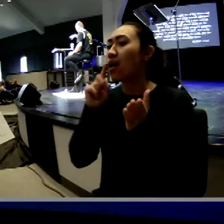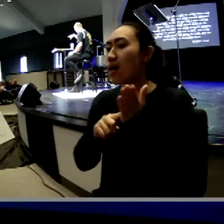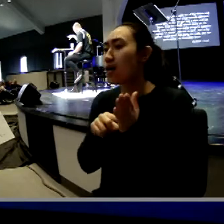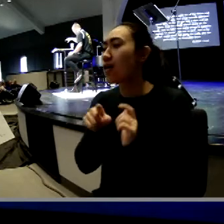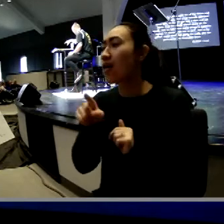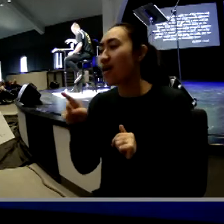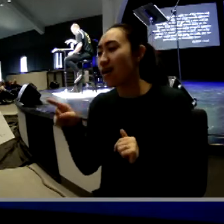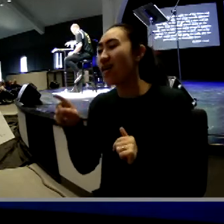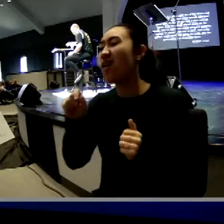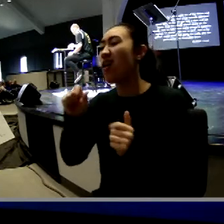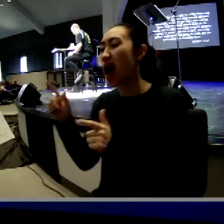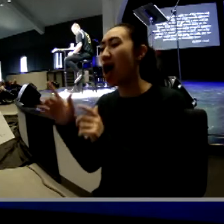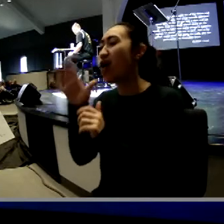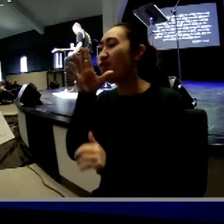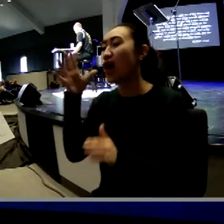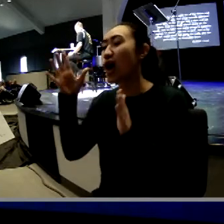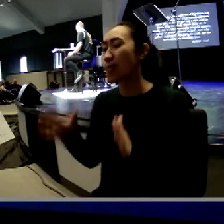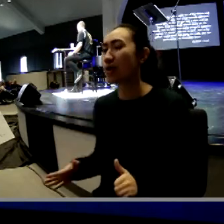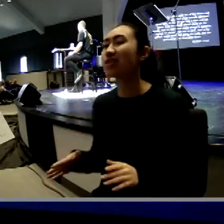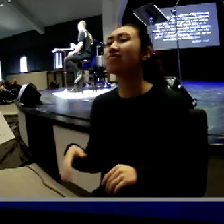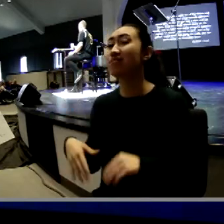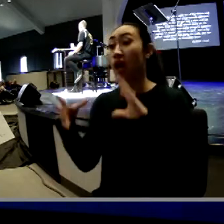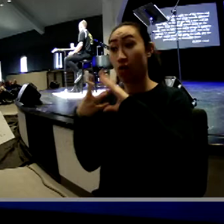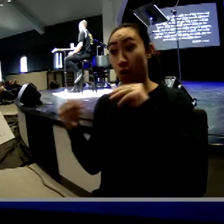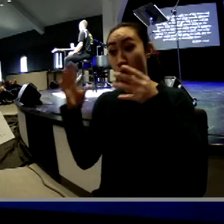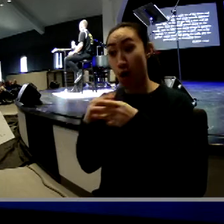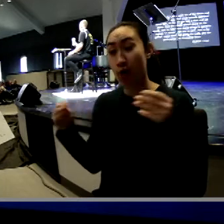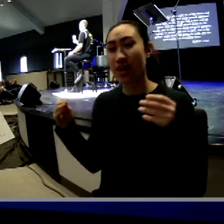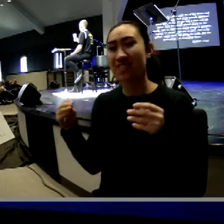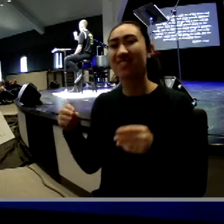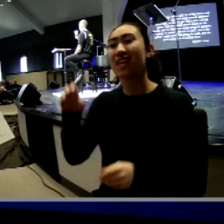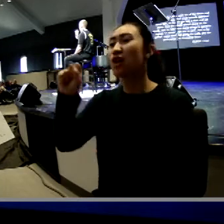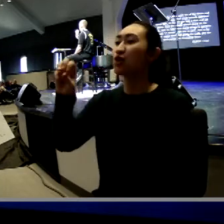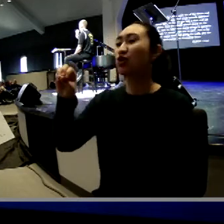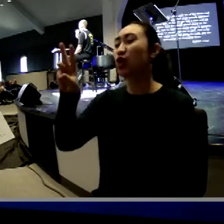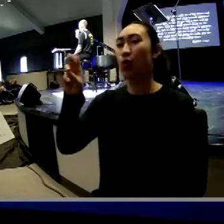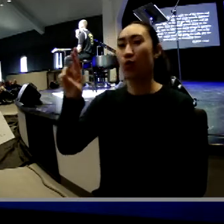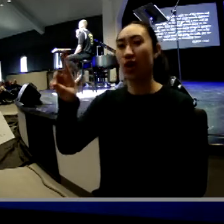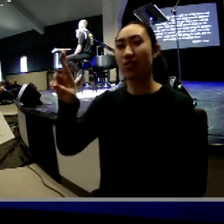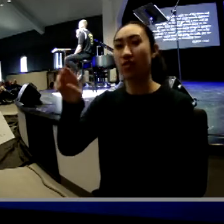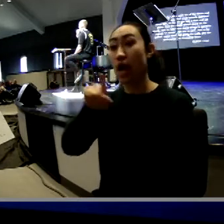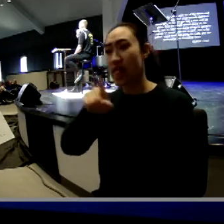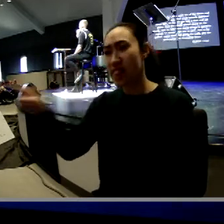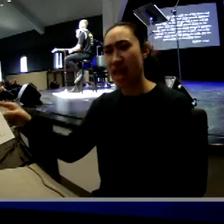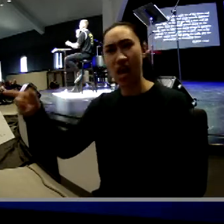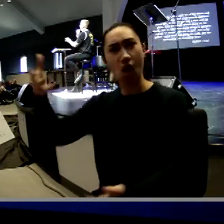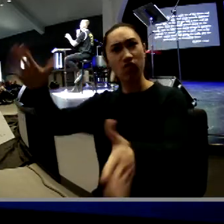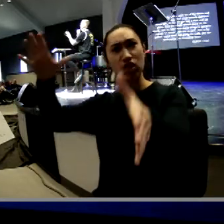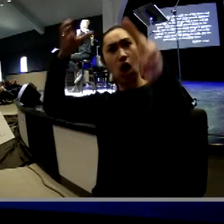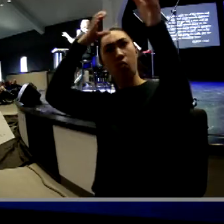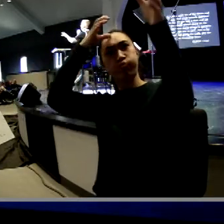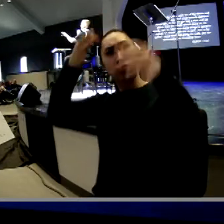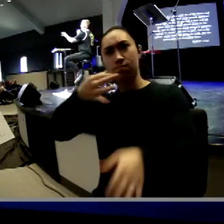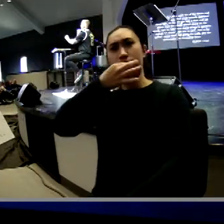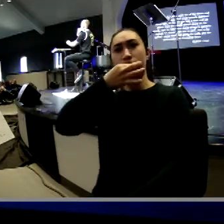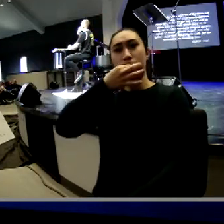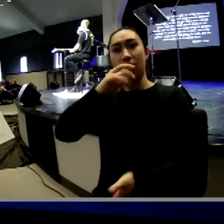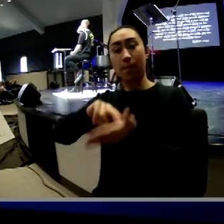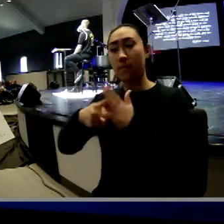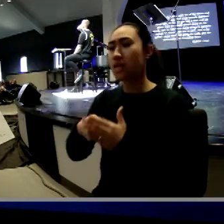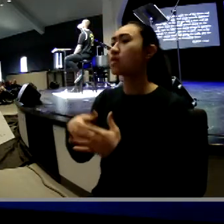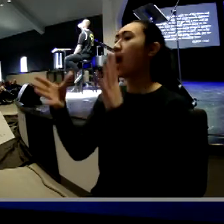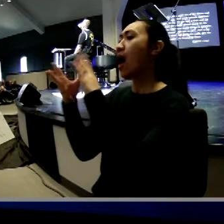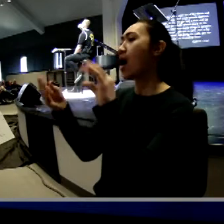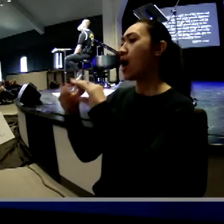what the parable does. Now, a little ancient farming 101. Many people wouldn't own land. They would actually be given the land a lease.